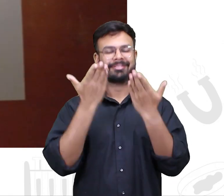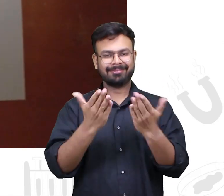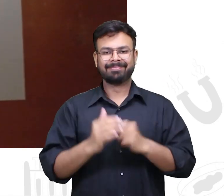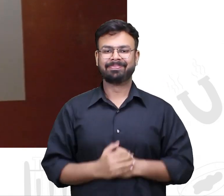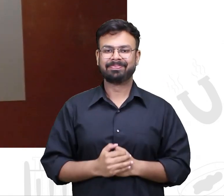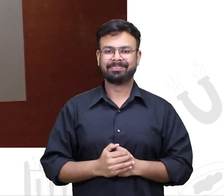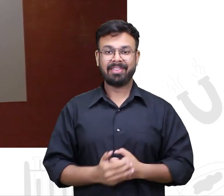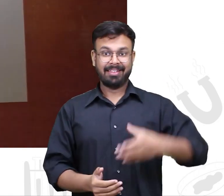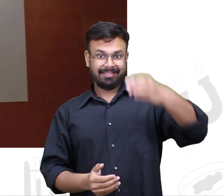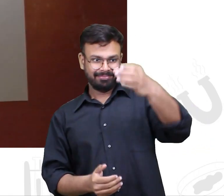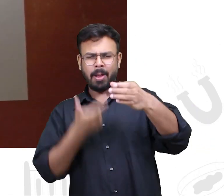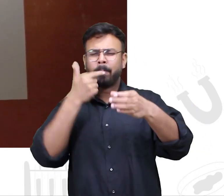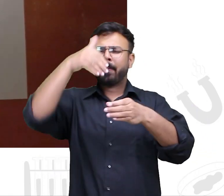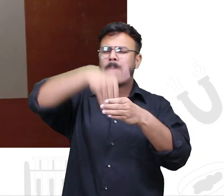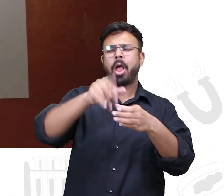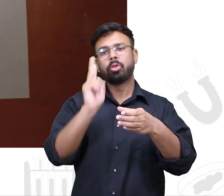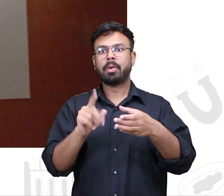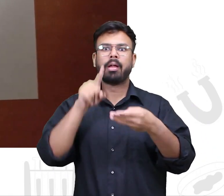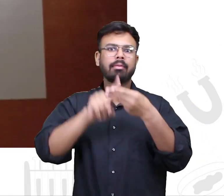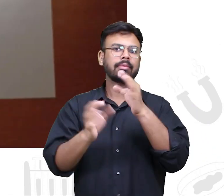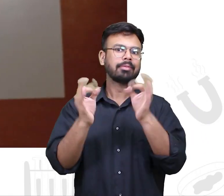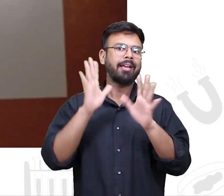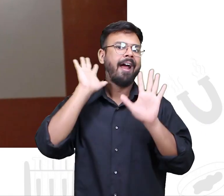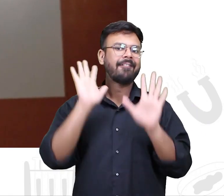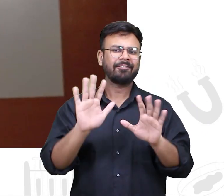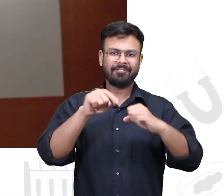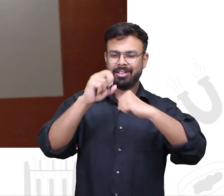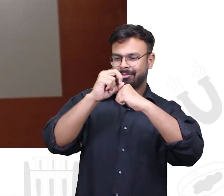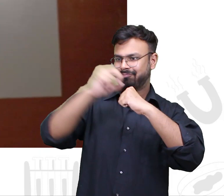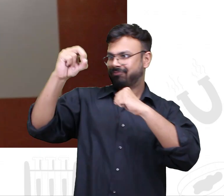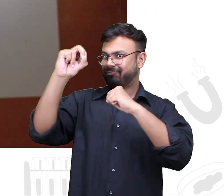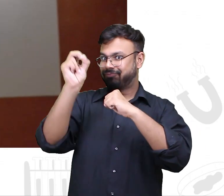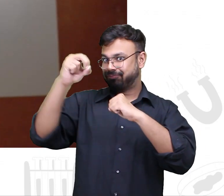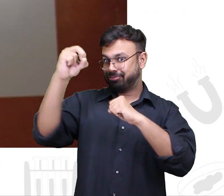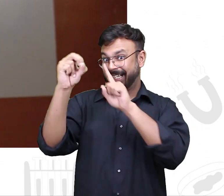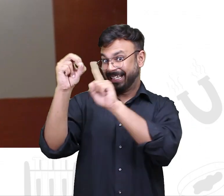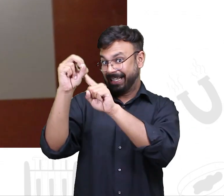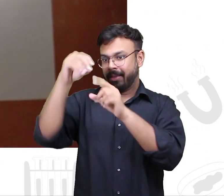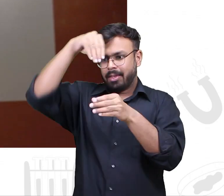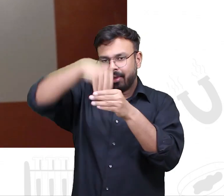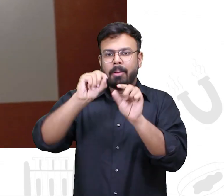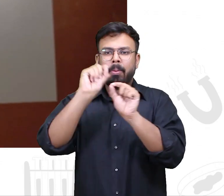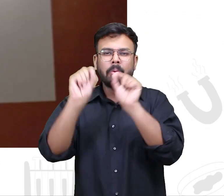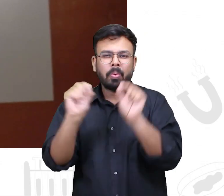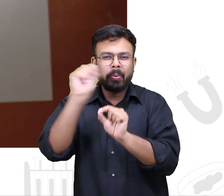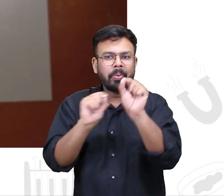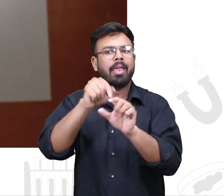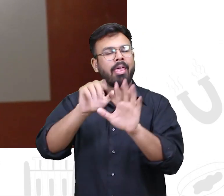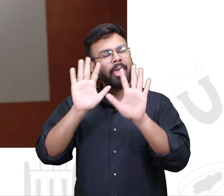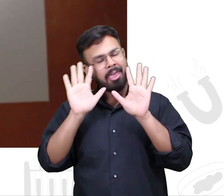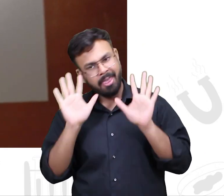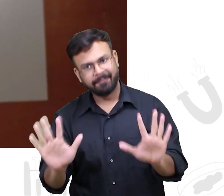cathode. And this is the electrolyte, which is the normal water, and this will be used